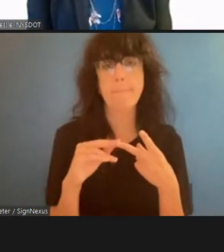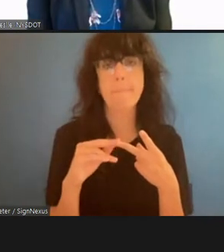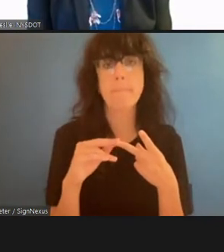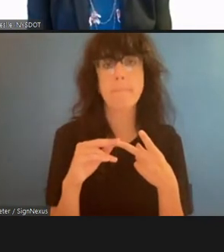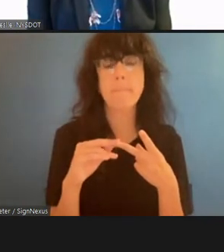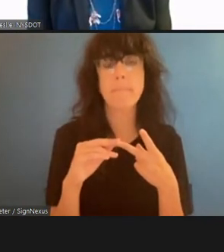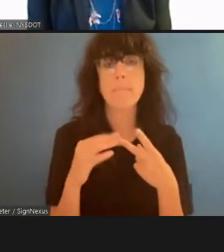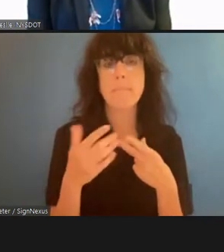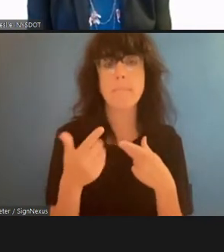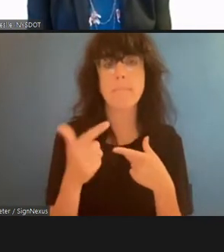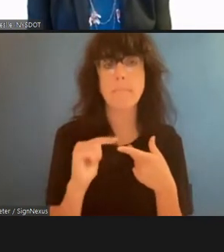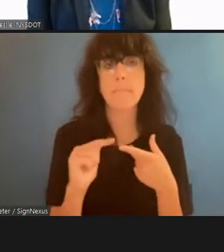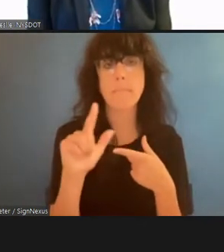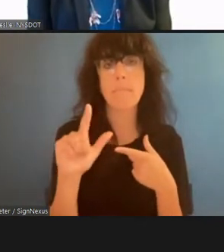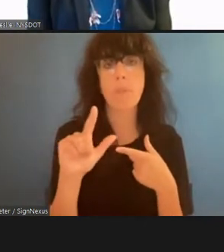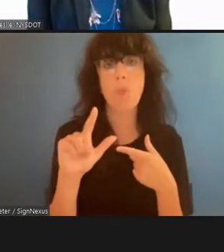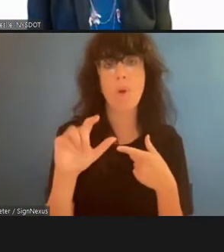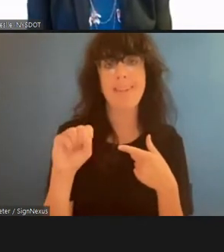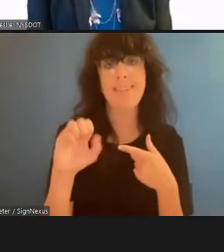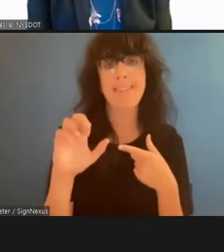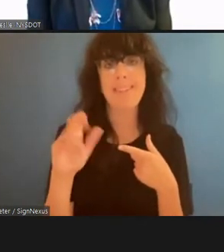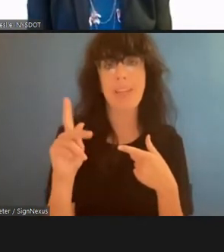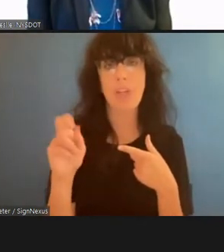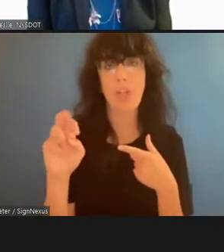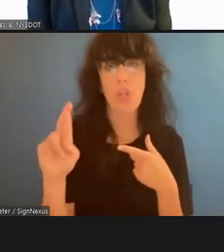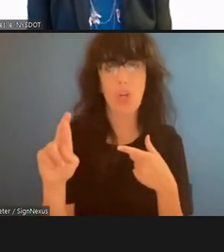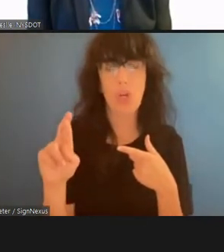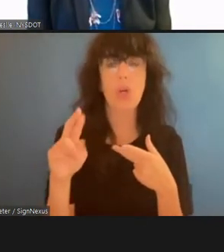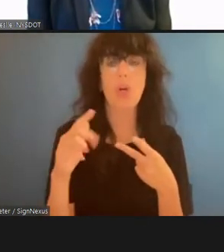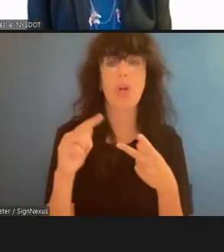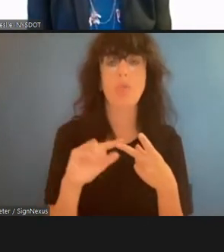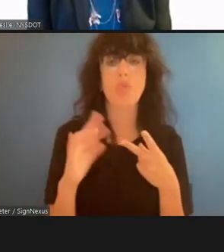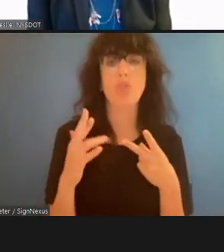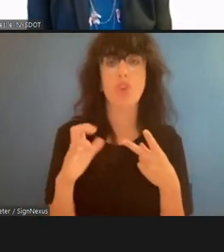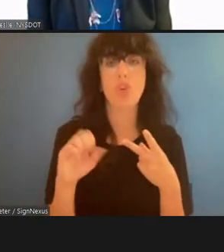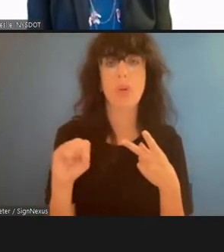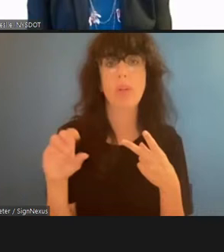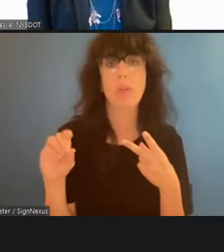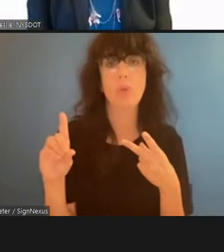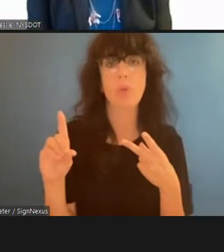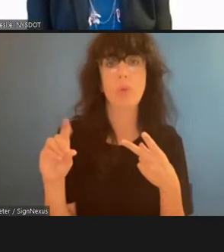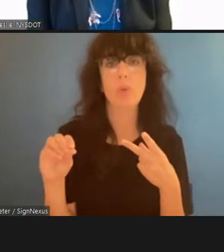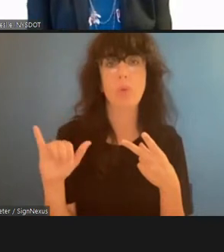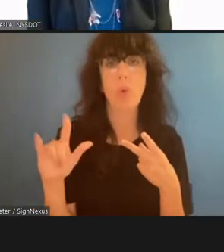our next speaker is lauren secular followed by chris doyle